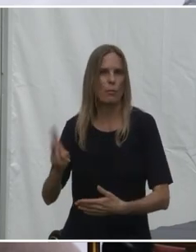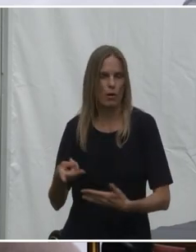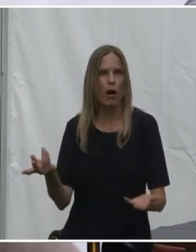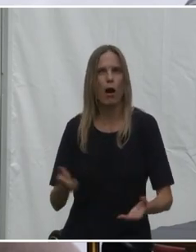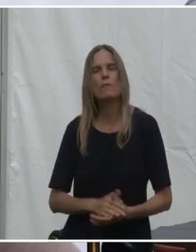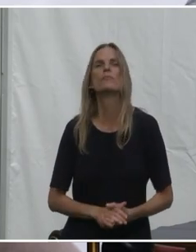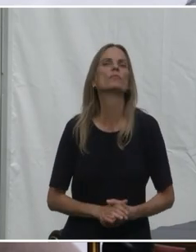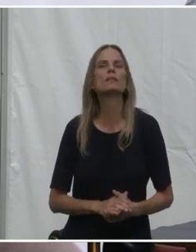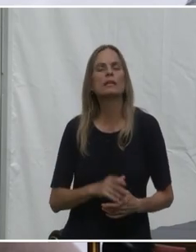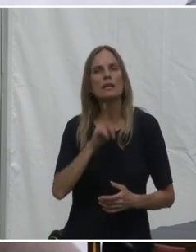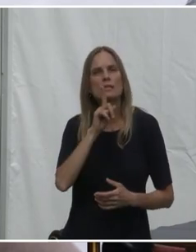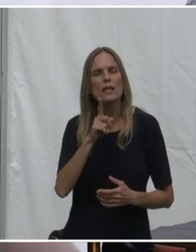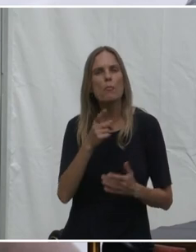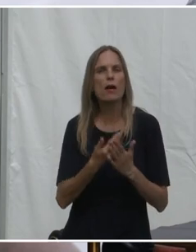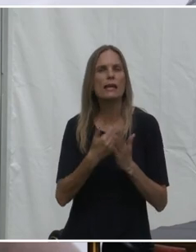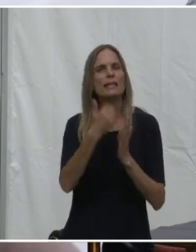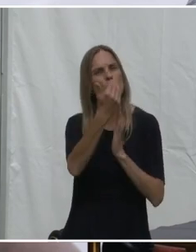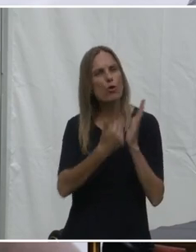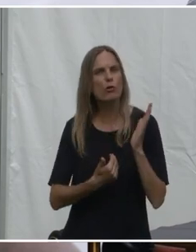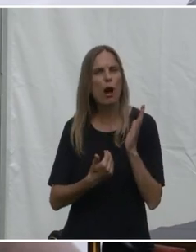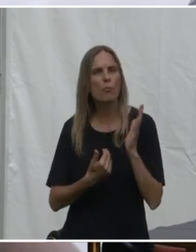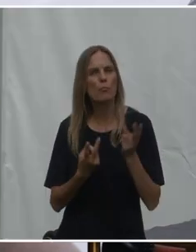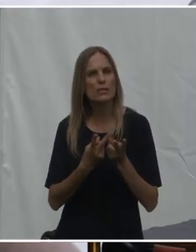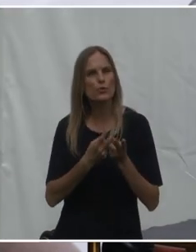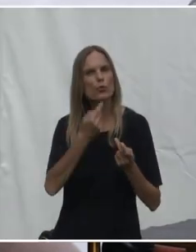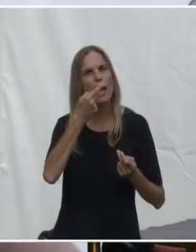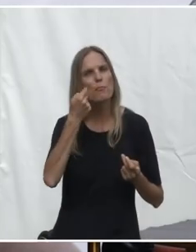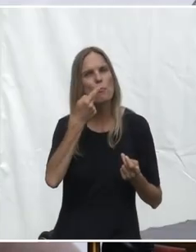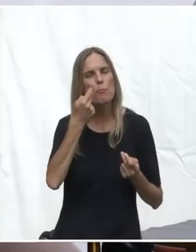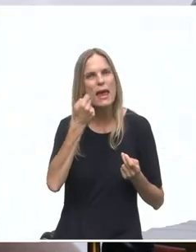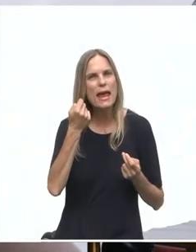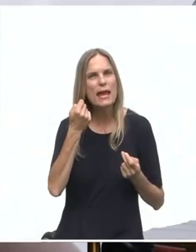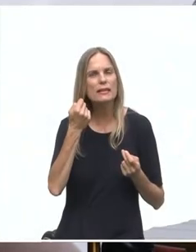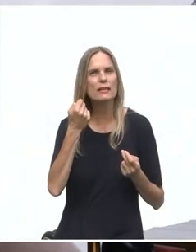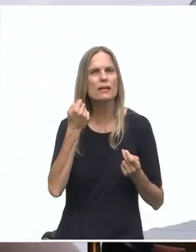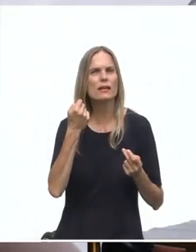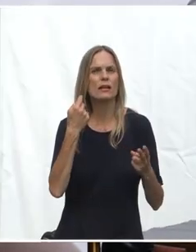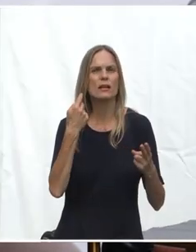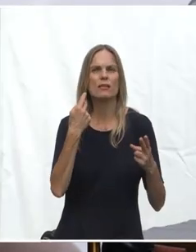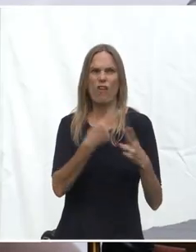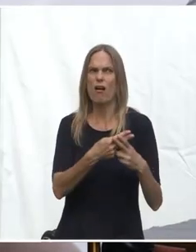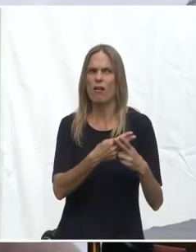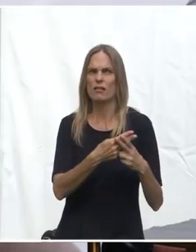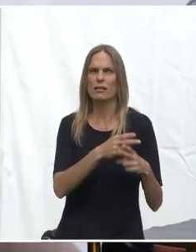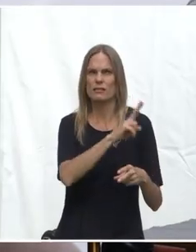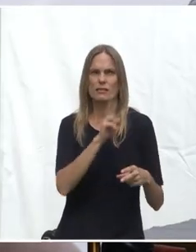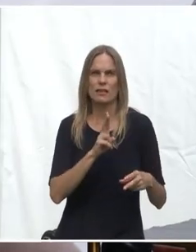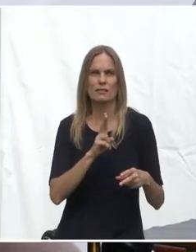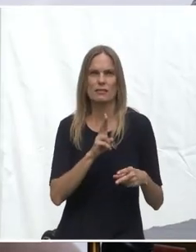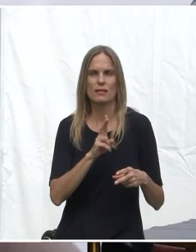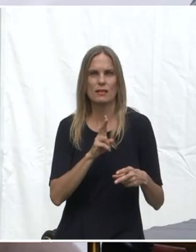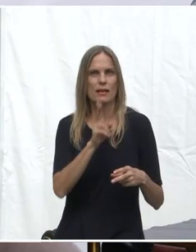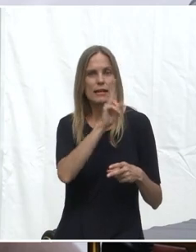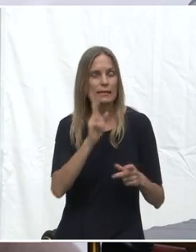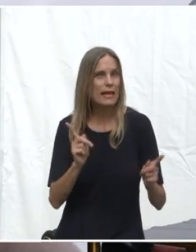for example, our new program where we meet men who are basically incel men in Finland. No one is meeting